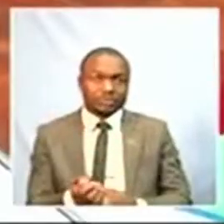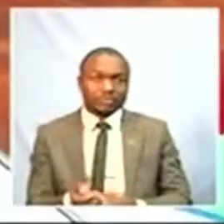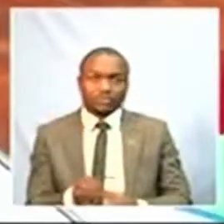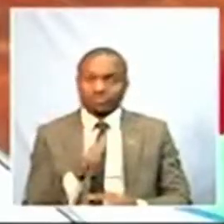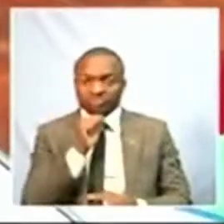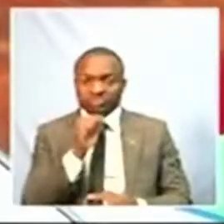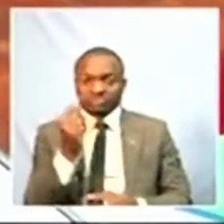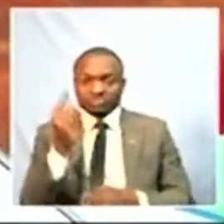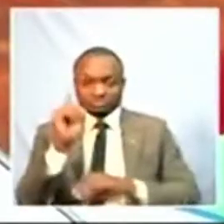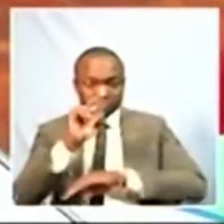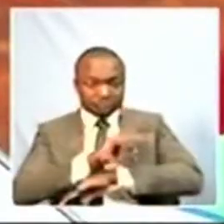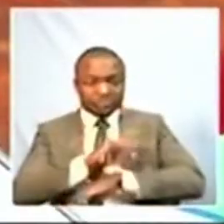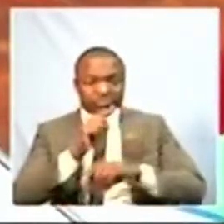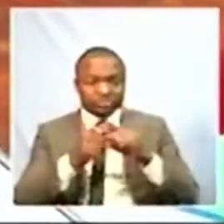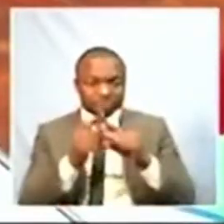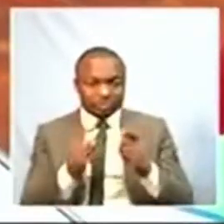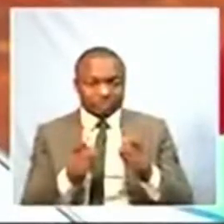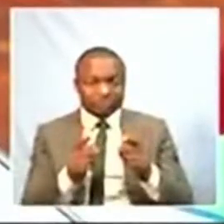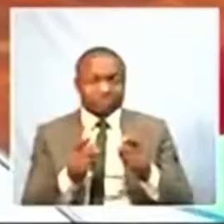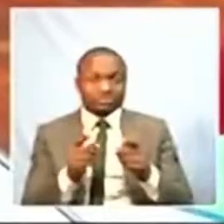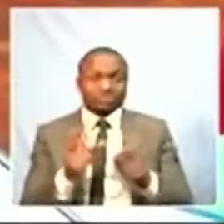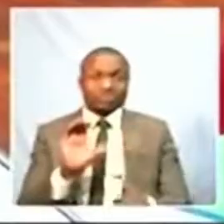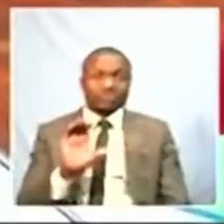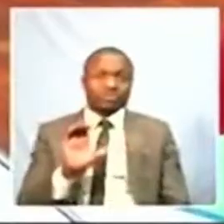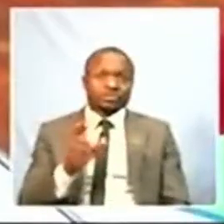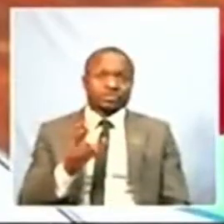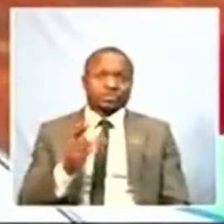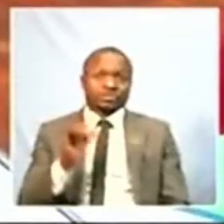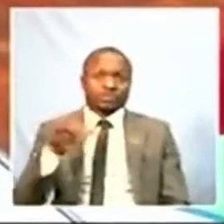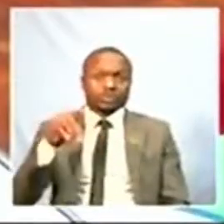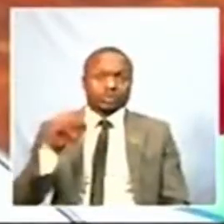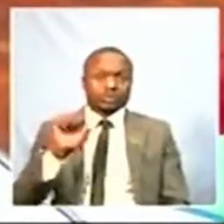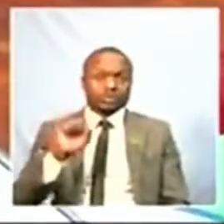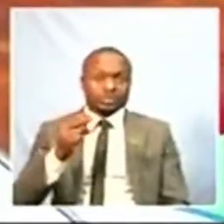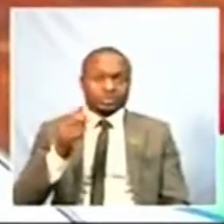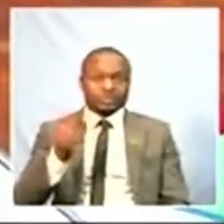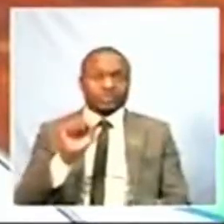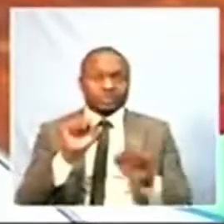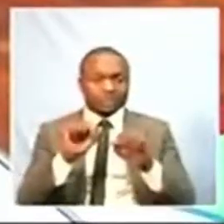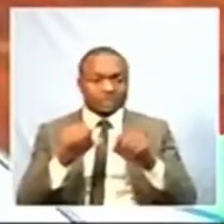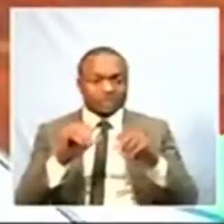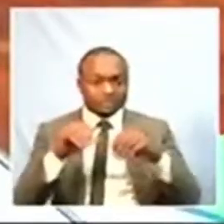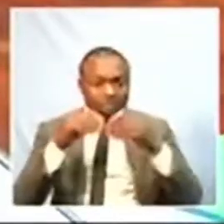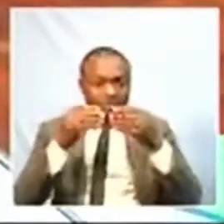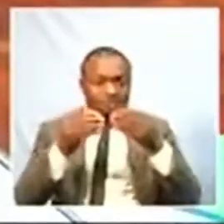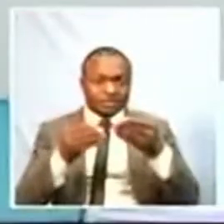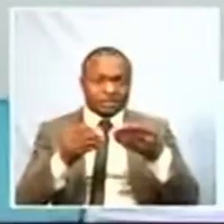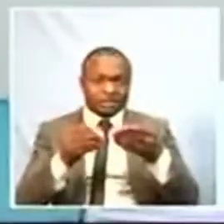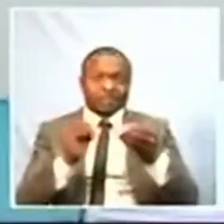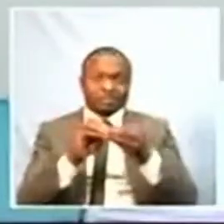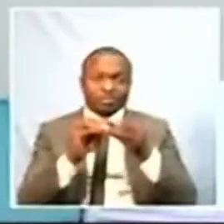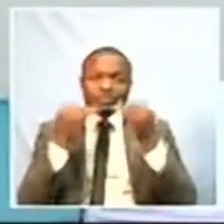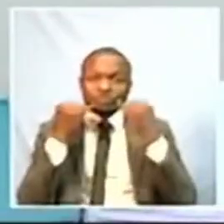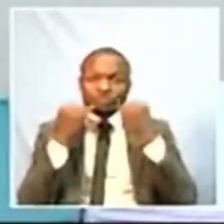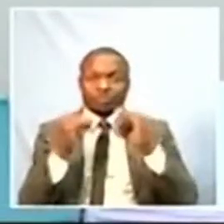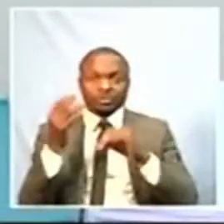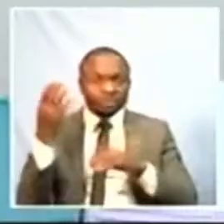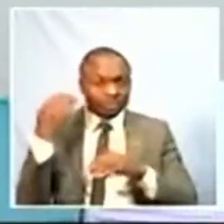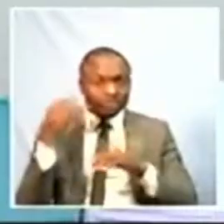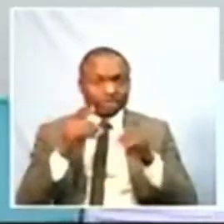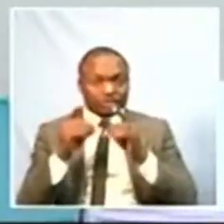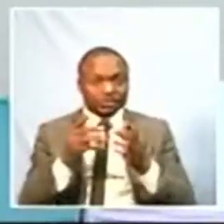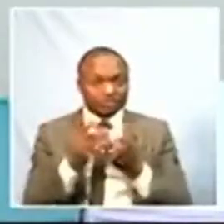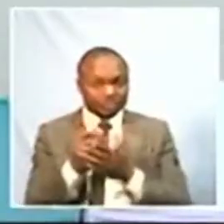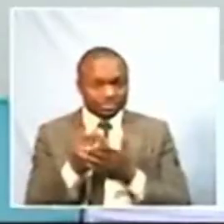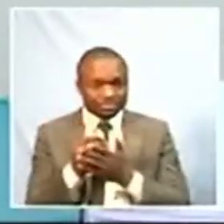not in one day, but Mr. Chipachat, former Director of Finance, can give more detail. But when you look at, before he comes,